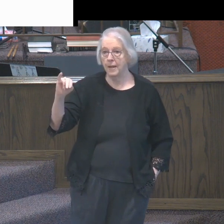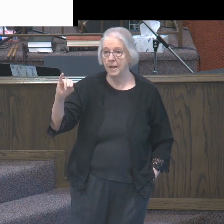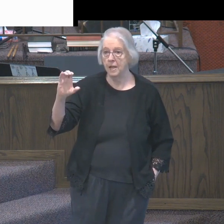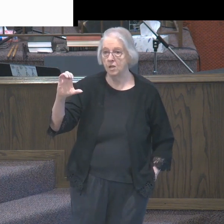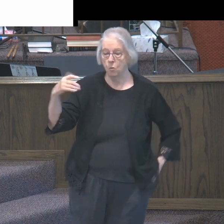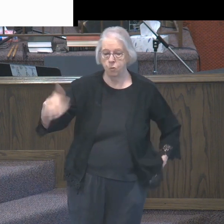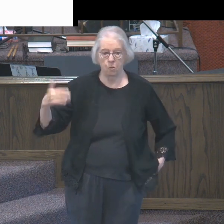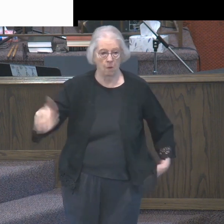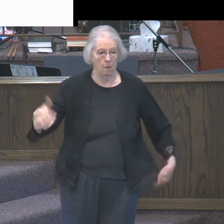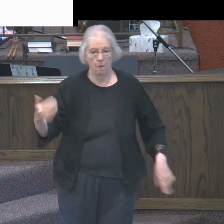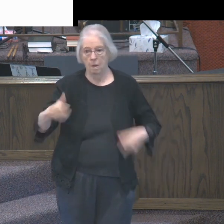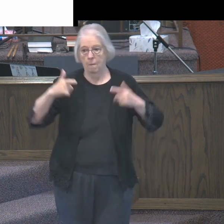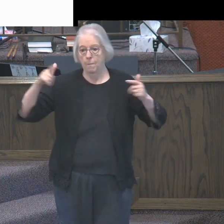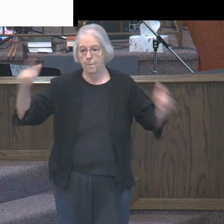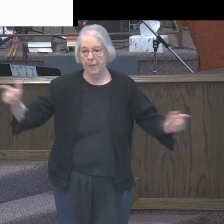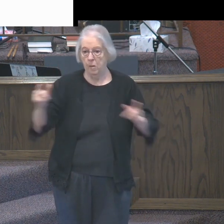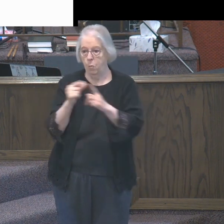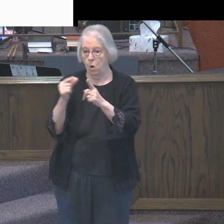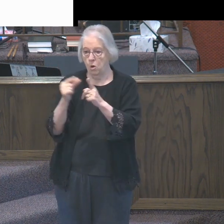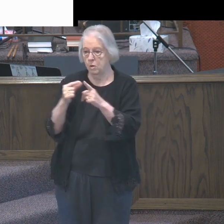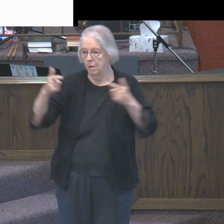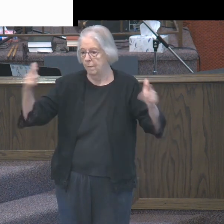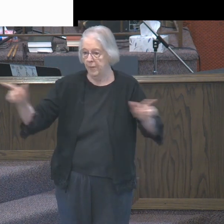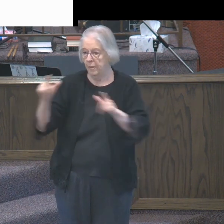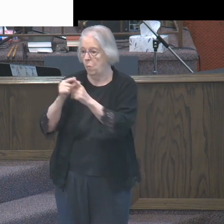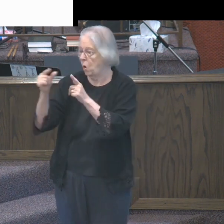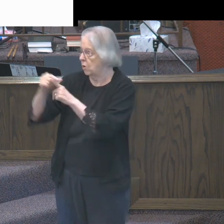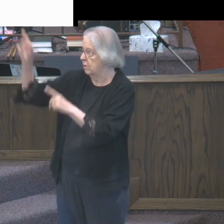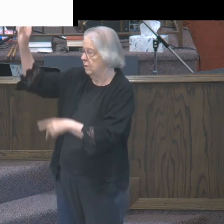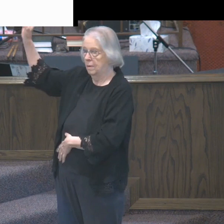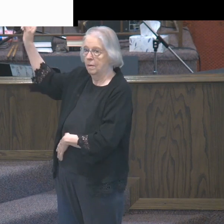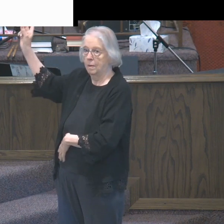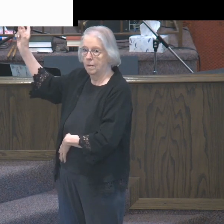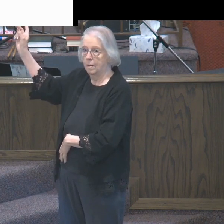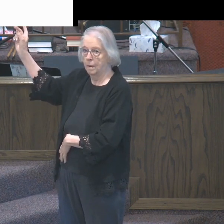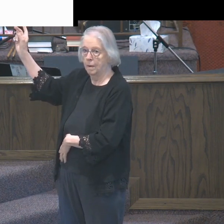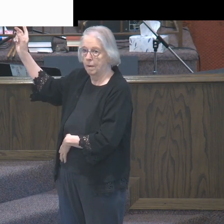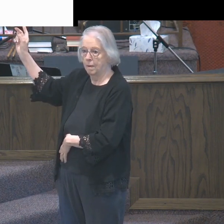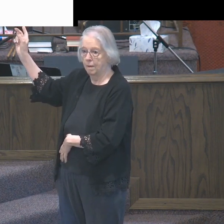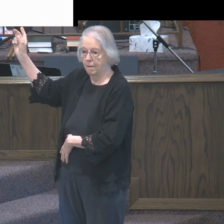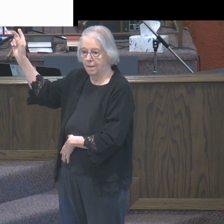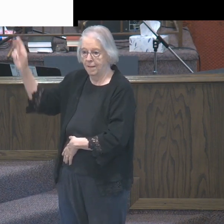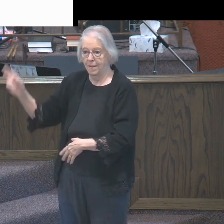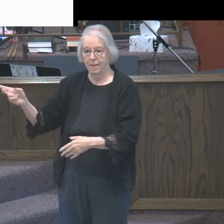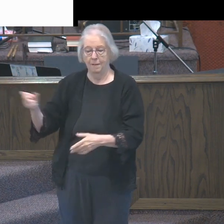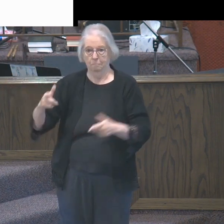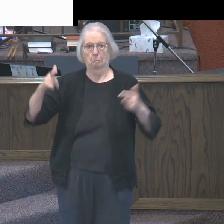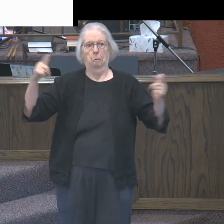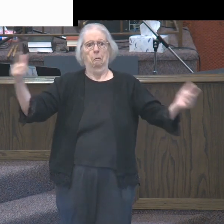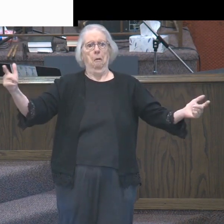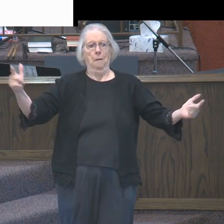knows everything. He knows before you ask what it is that you need of him.